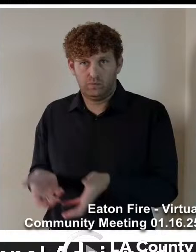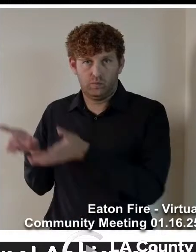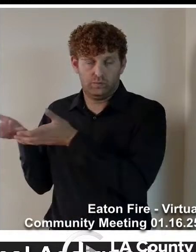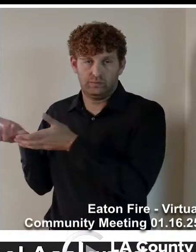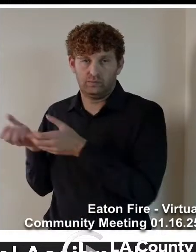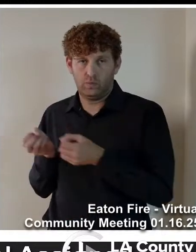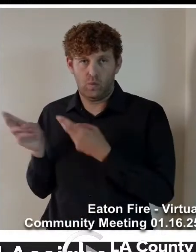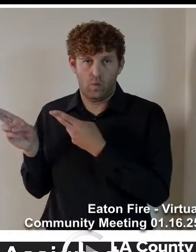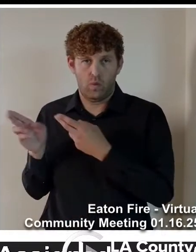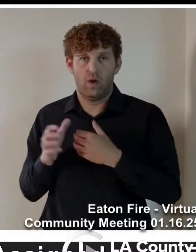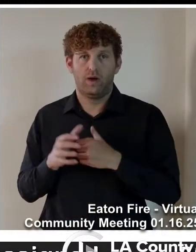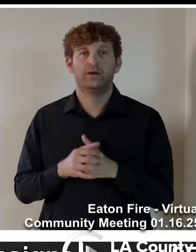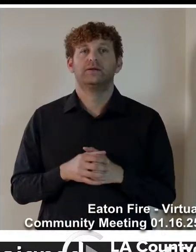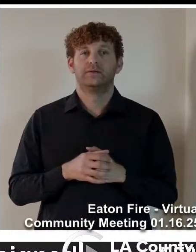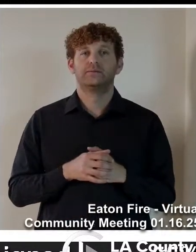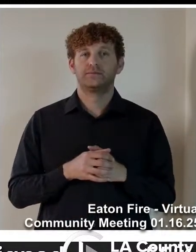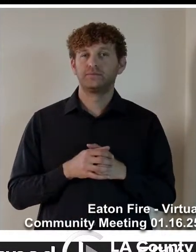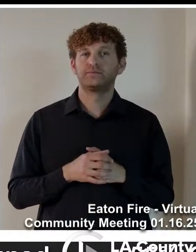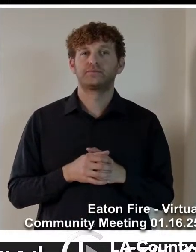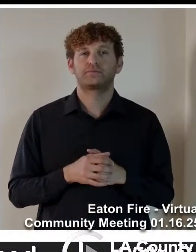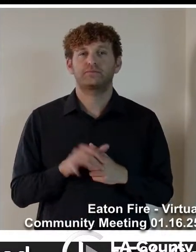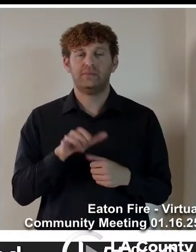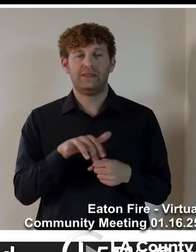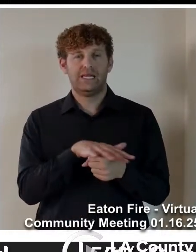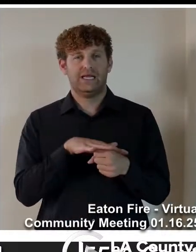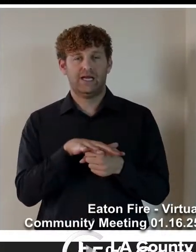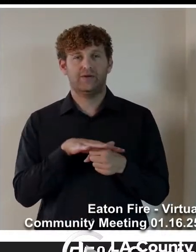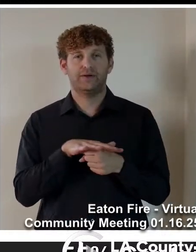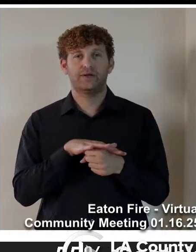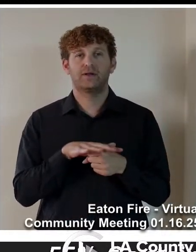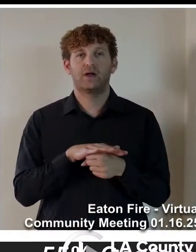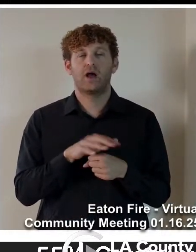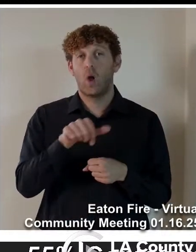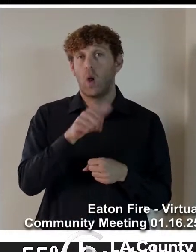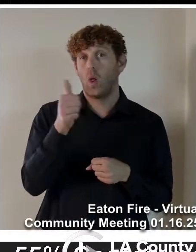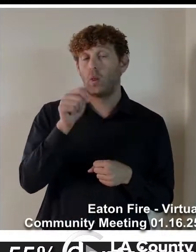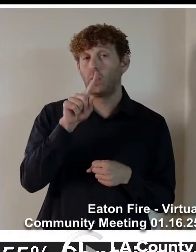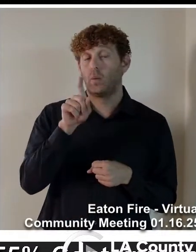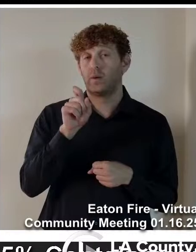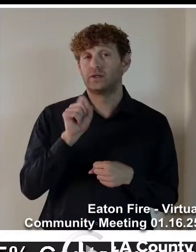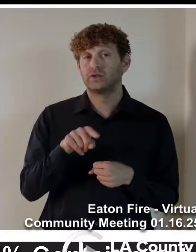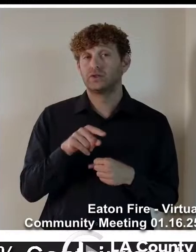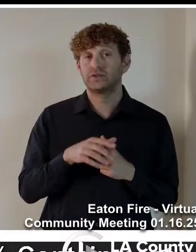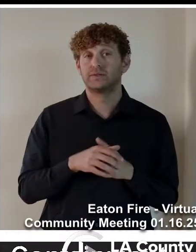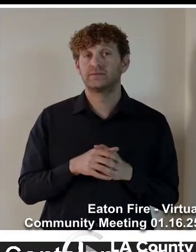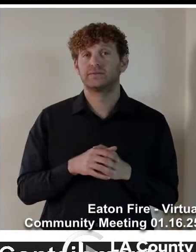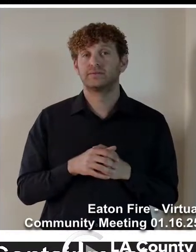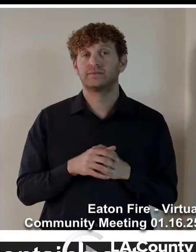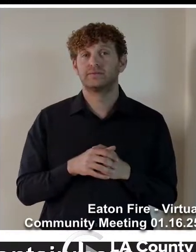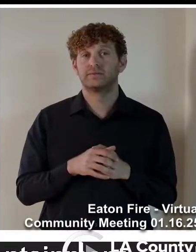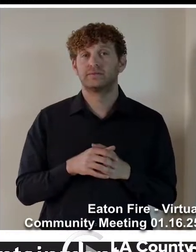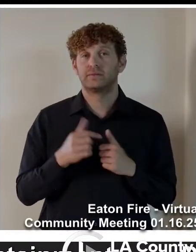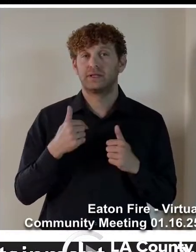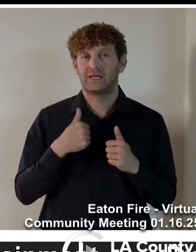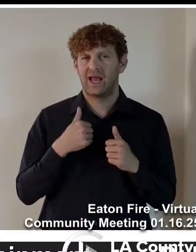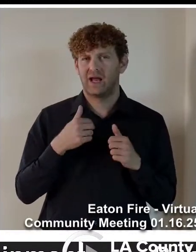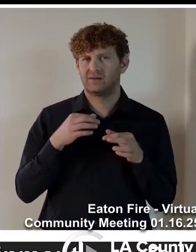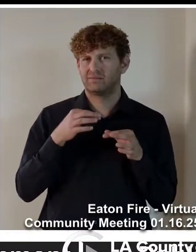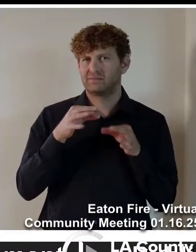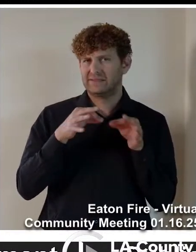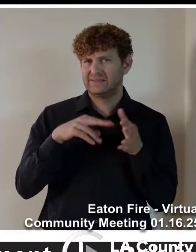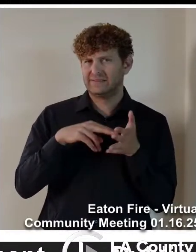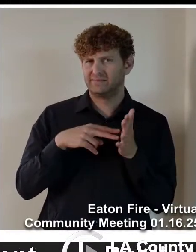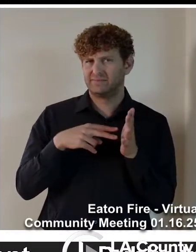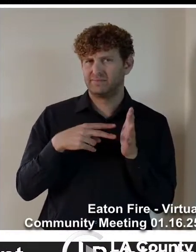out of that area. Another question I had for tonight was, can I define what debris fire is? So a